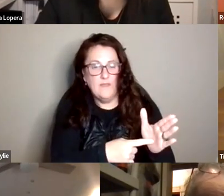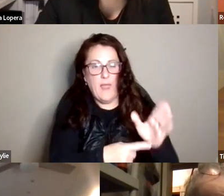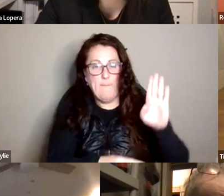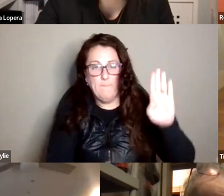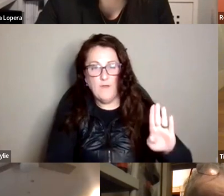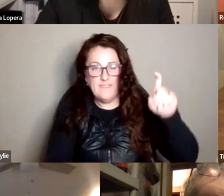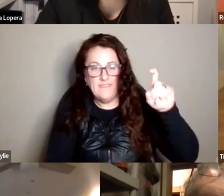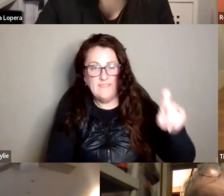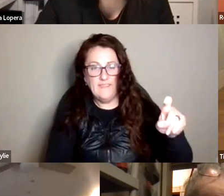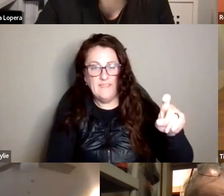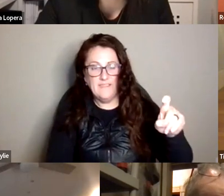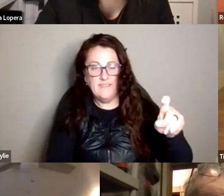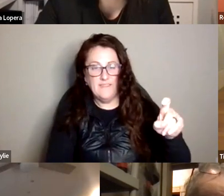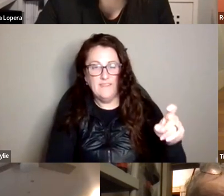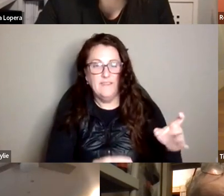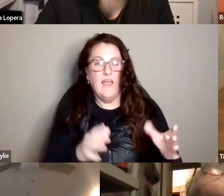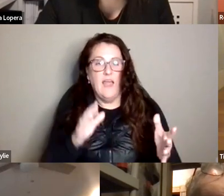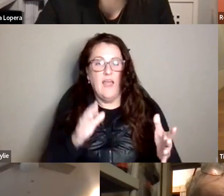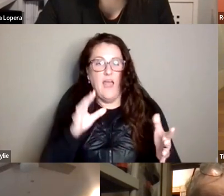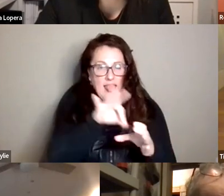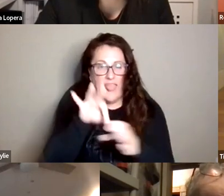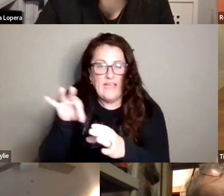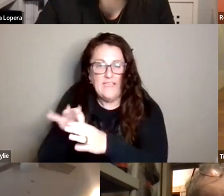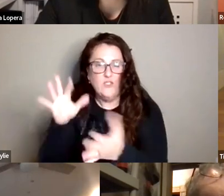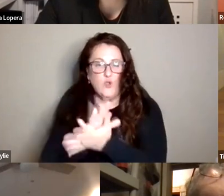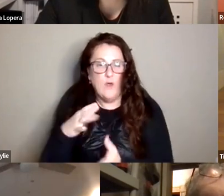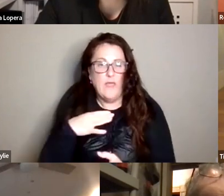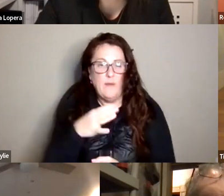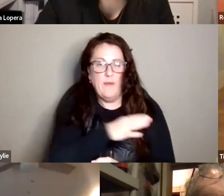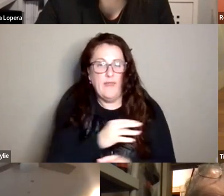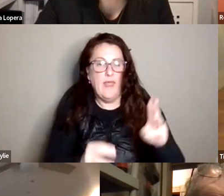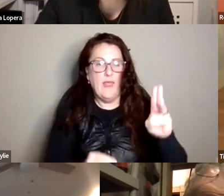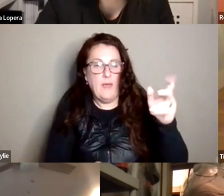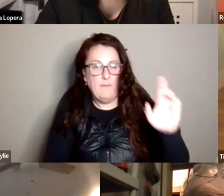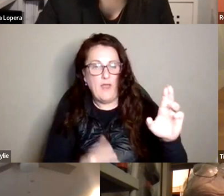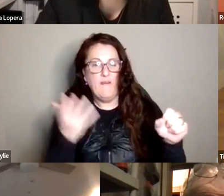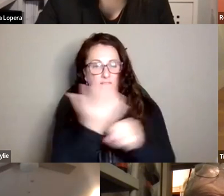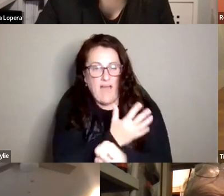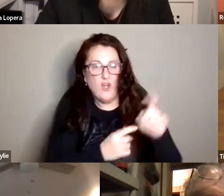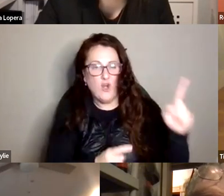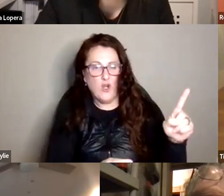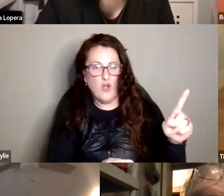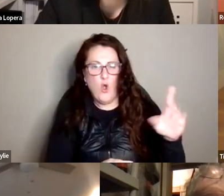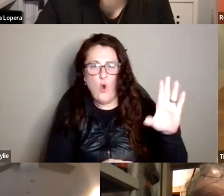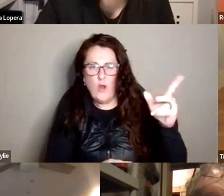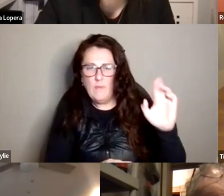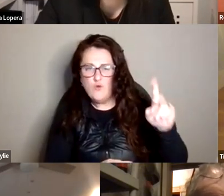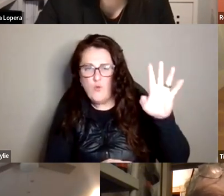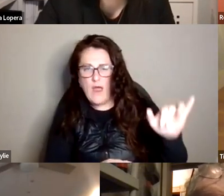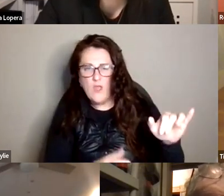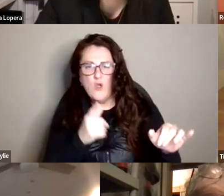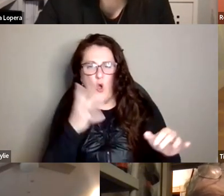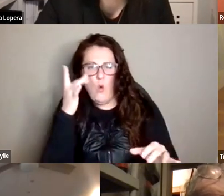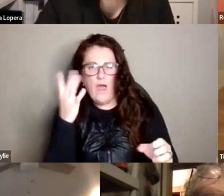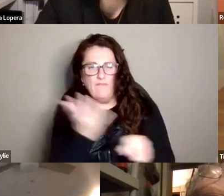needs an elected school committee. Mayor Wu fired Dr. Casilius. Or was it Commissioner Riley? Why was